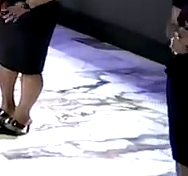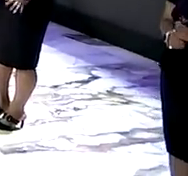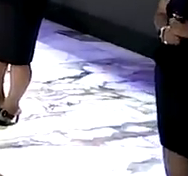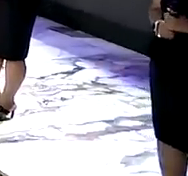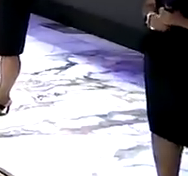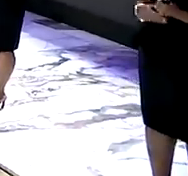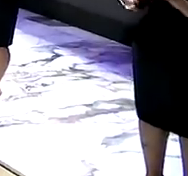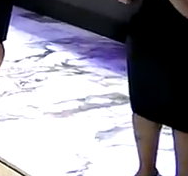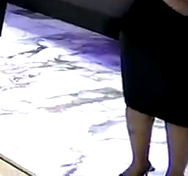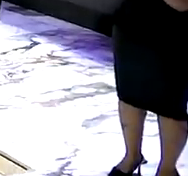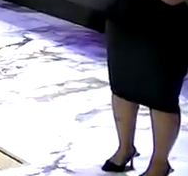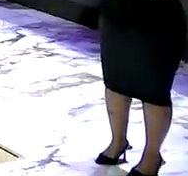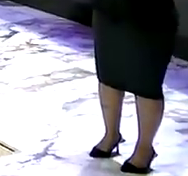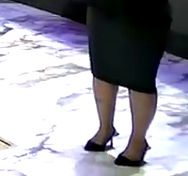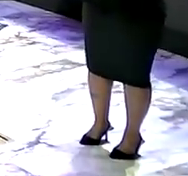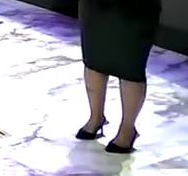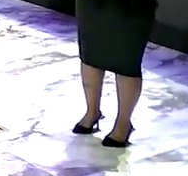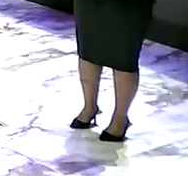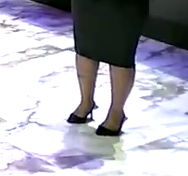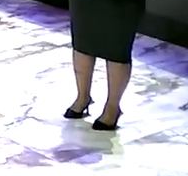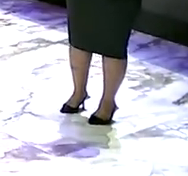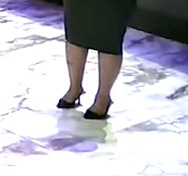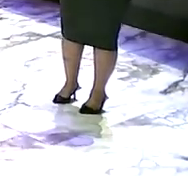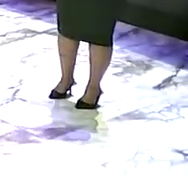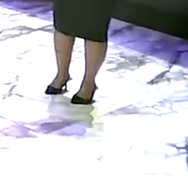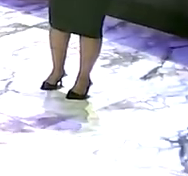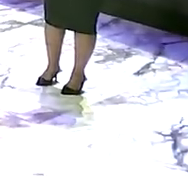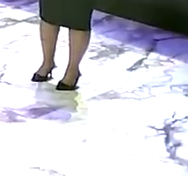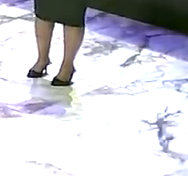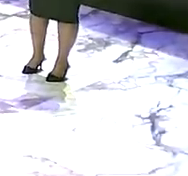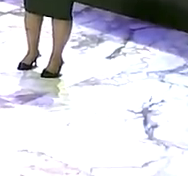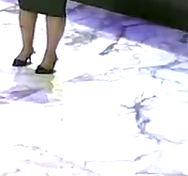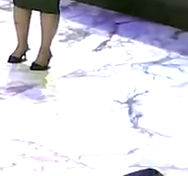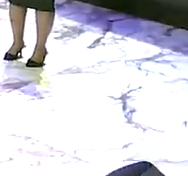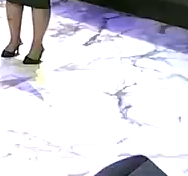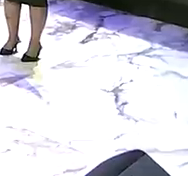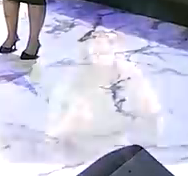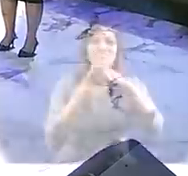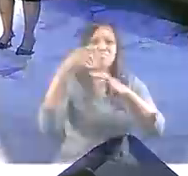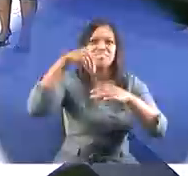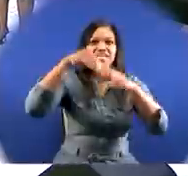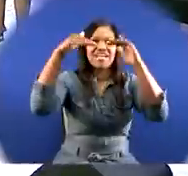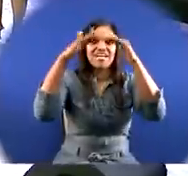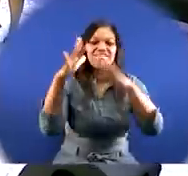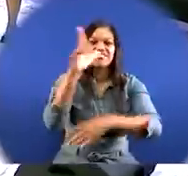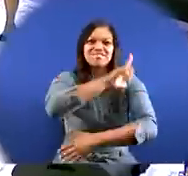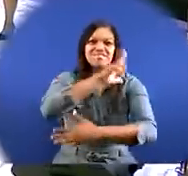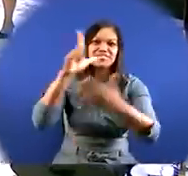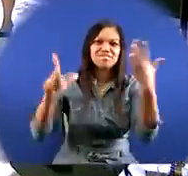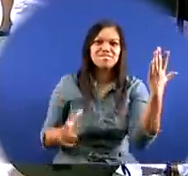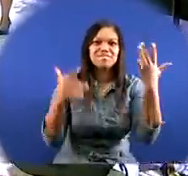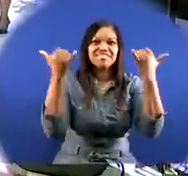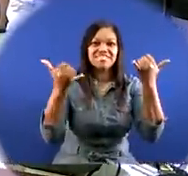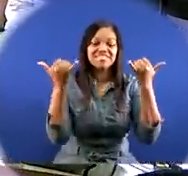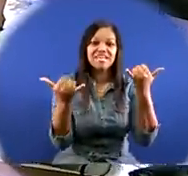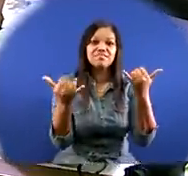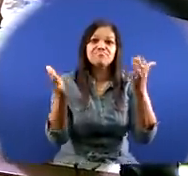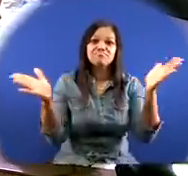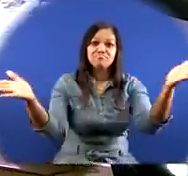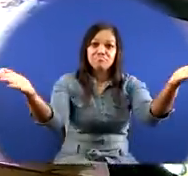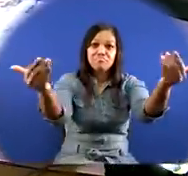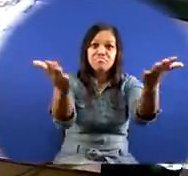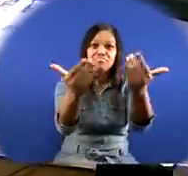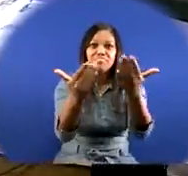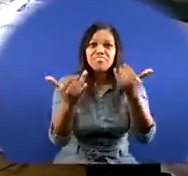Exalt his name together. Is anybody excited to be in the house of the Lord on today? Come on, won't you stand to your feet and celebrate the goodness of